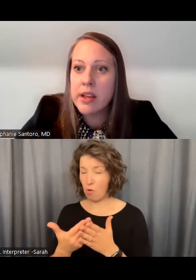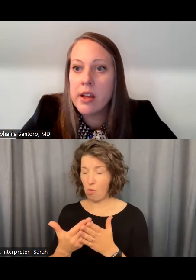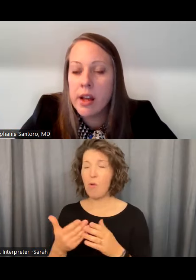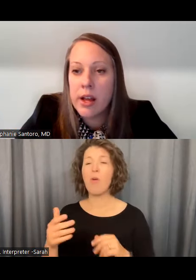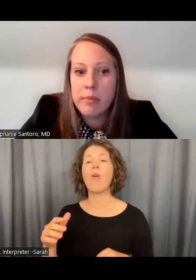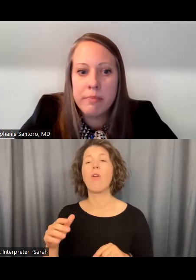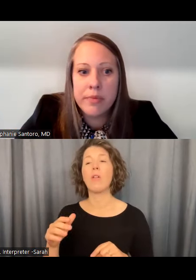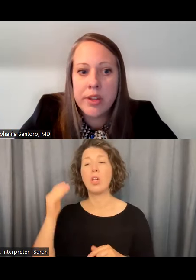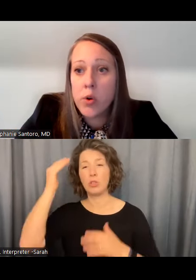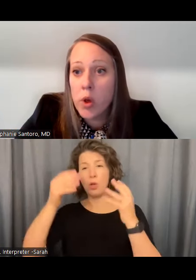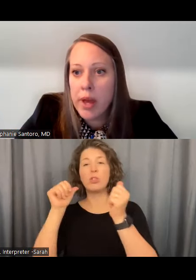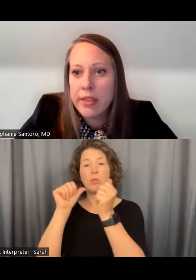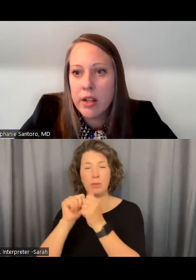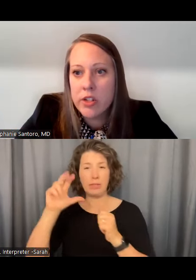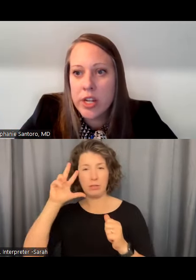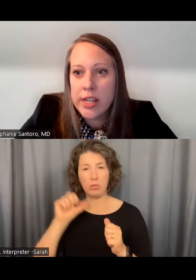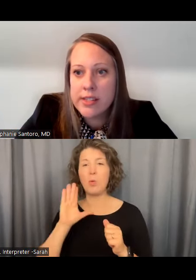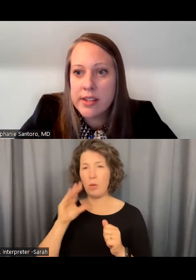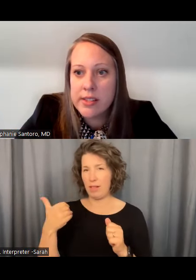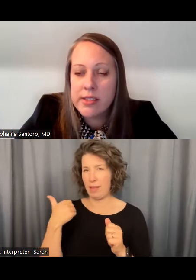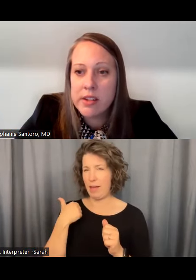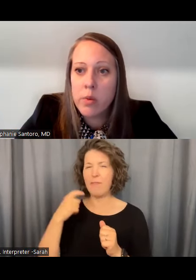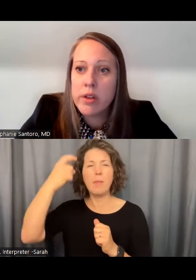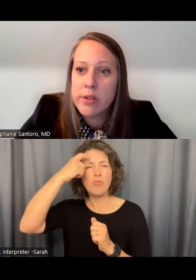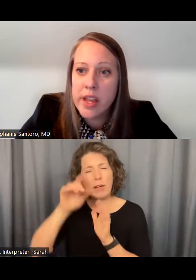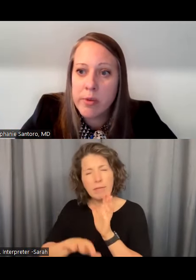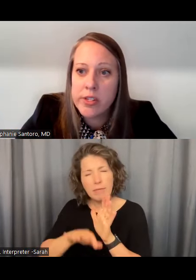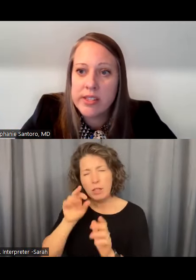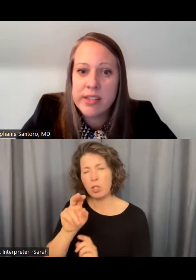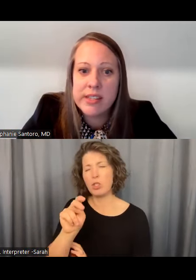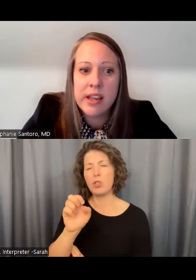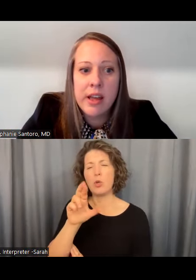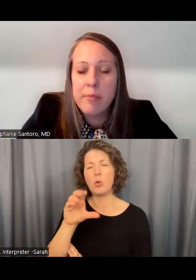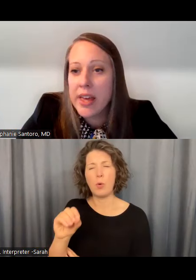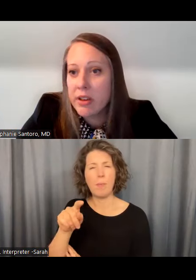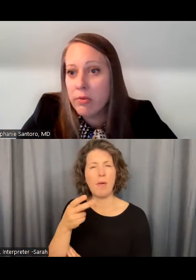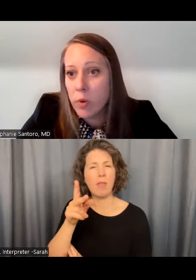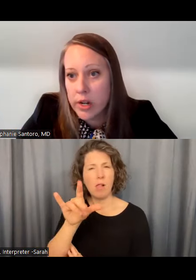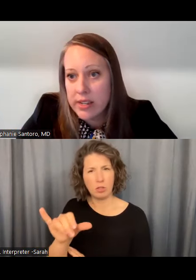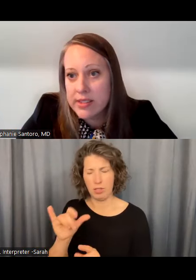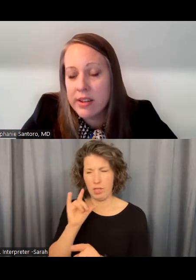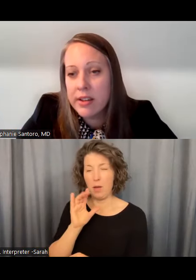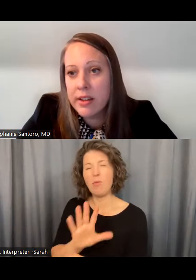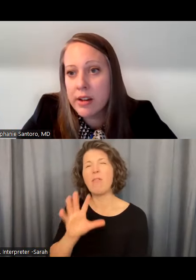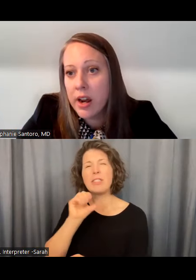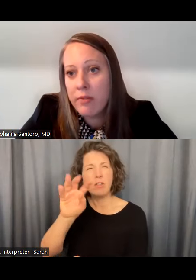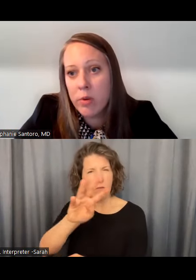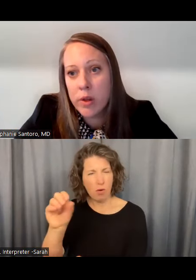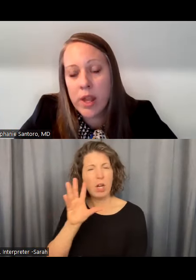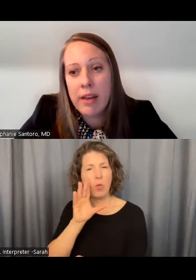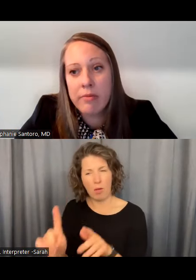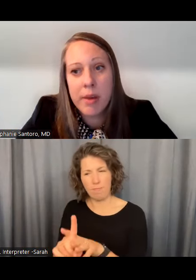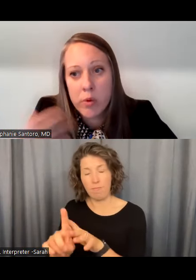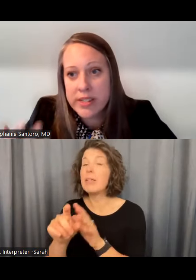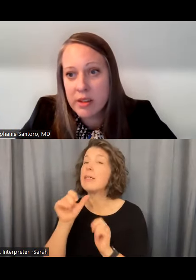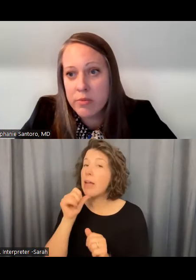findings, the neuropathology that's consistent with Alzheimer's disease by their 40s. Not everyone